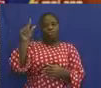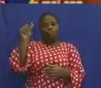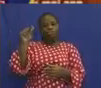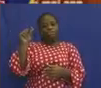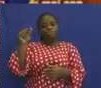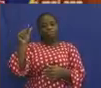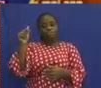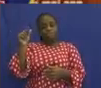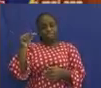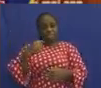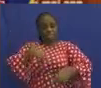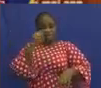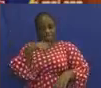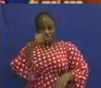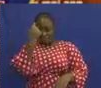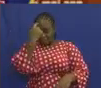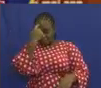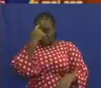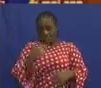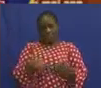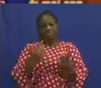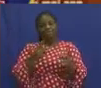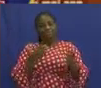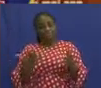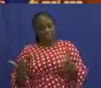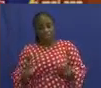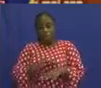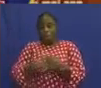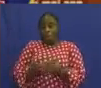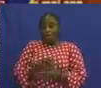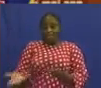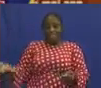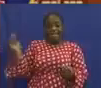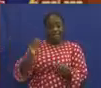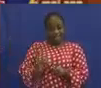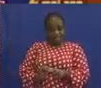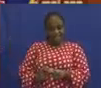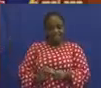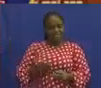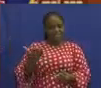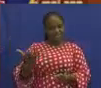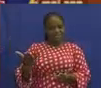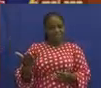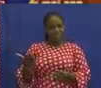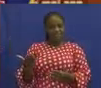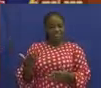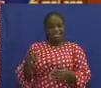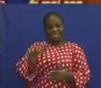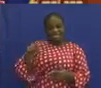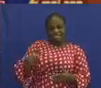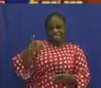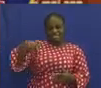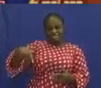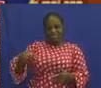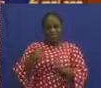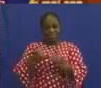monitoring devices. These are in addition to the existing Zipline cold chain distribution